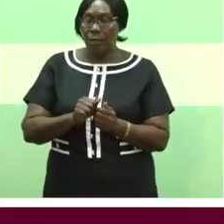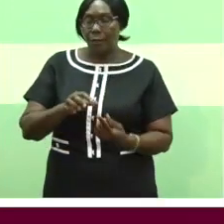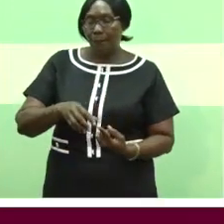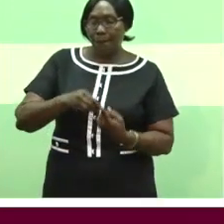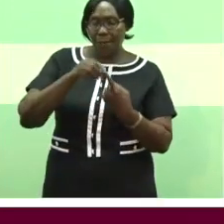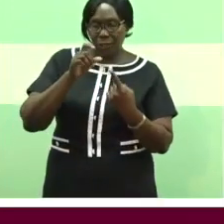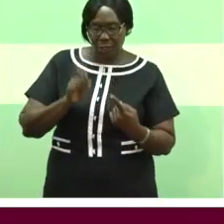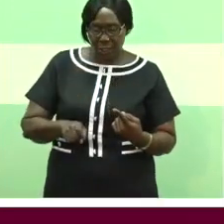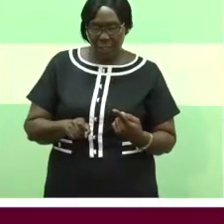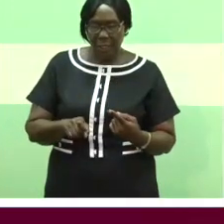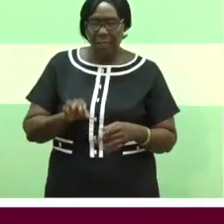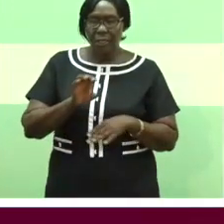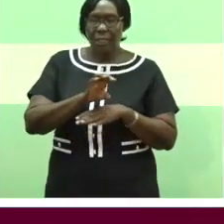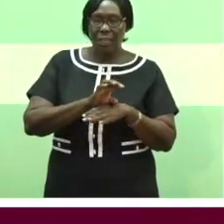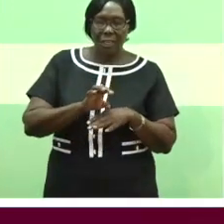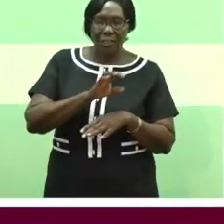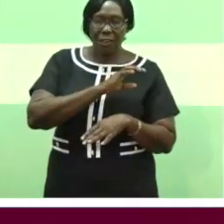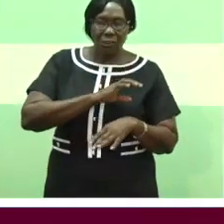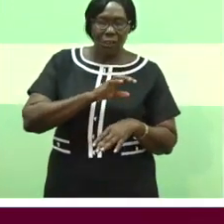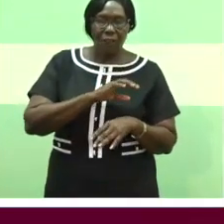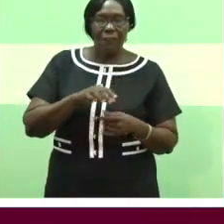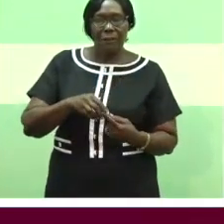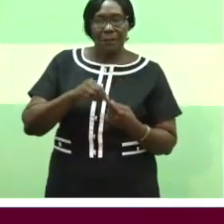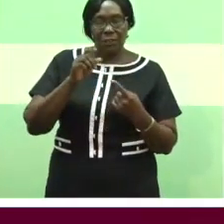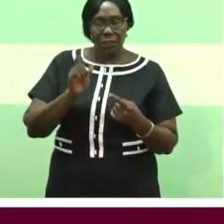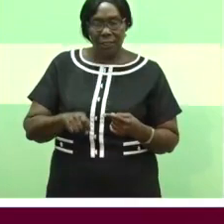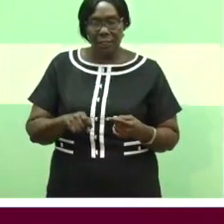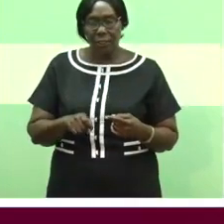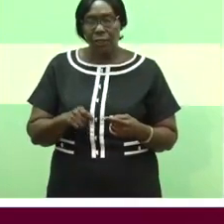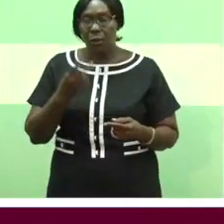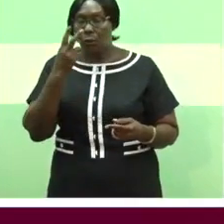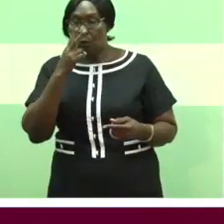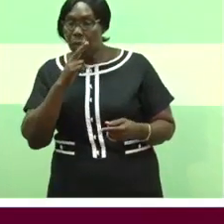or characteristics of special needs, you would want